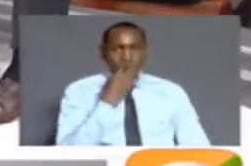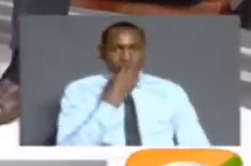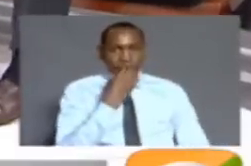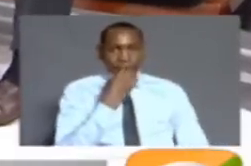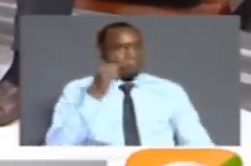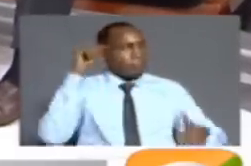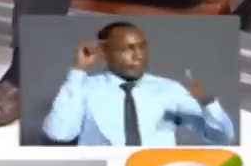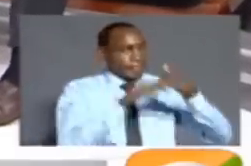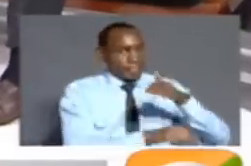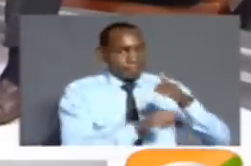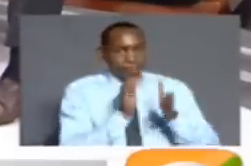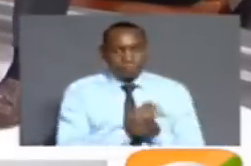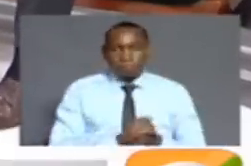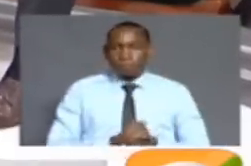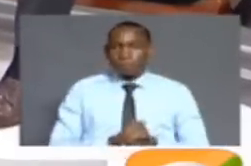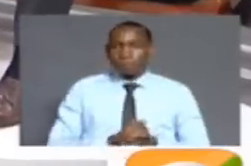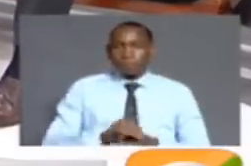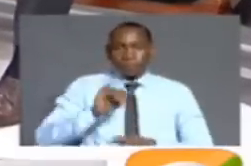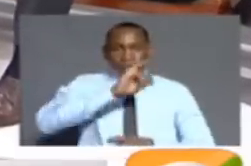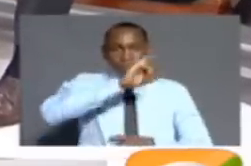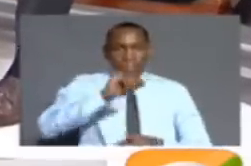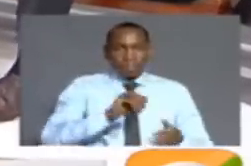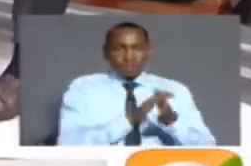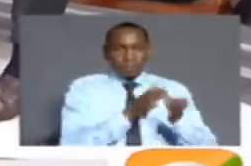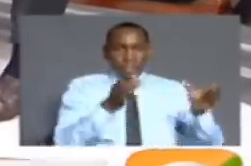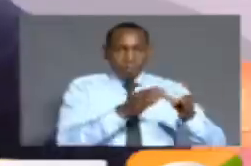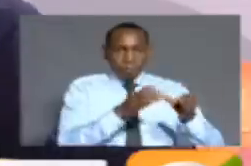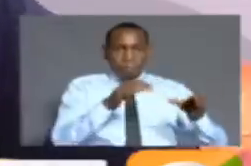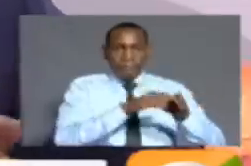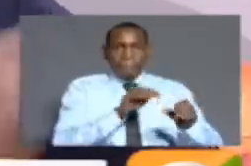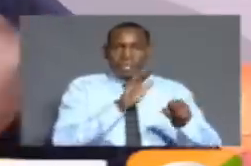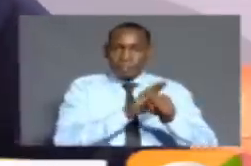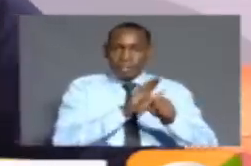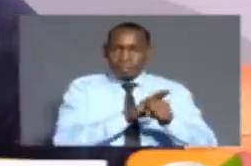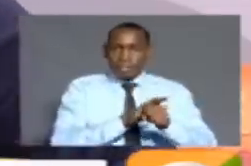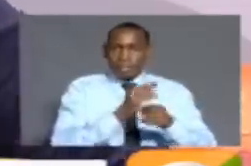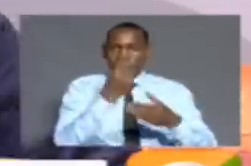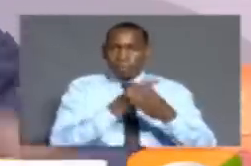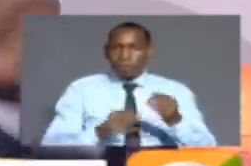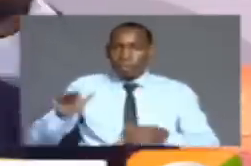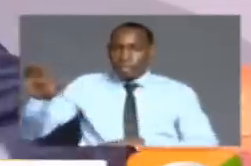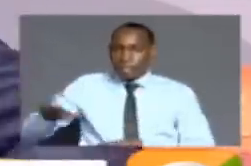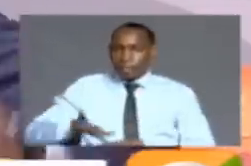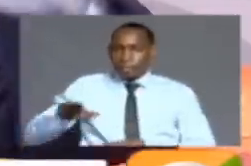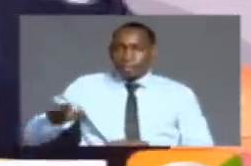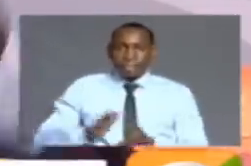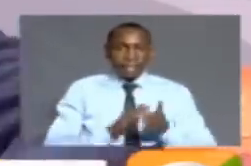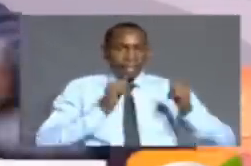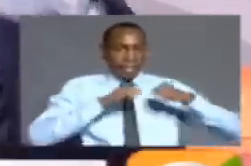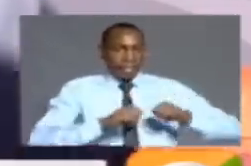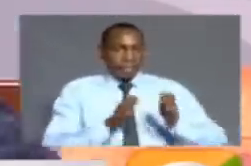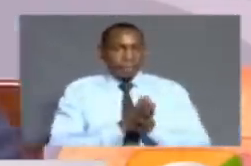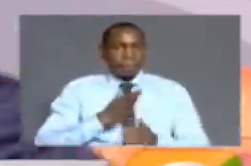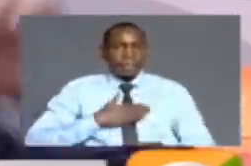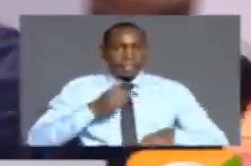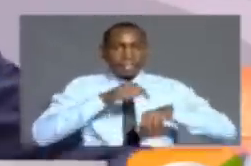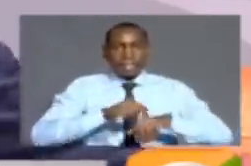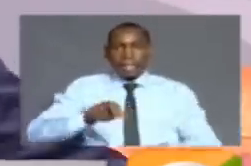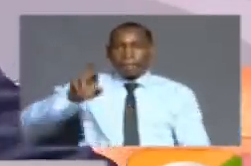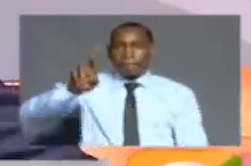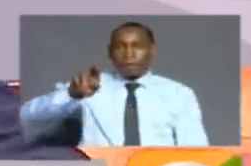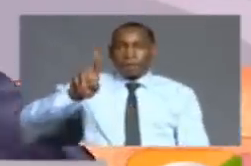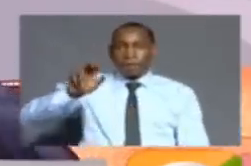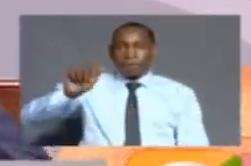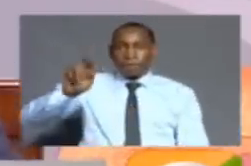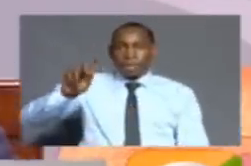ODM. Listen, yes. Jubilee makes up the majority. Yes. And my sister will agree with me that even during the Ruaraka land report, they